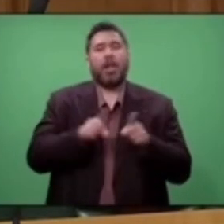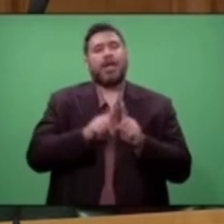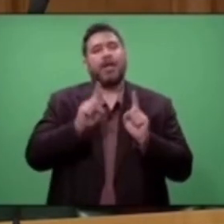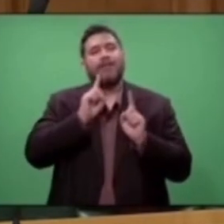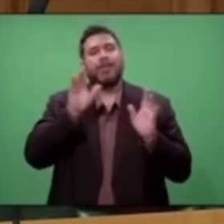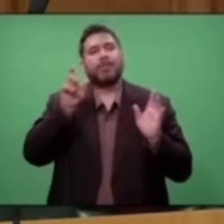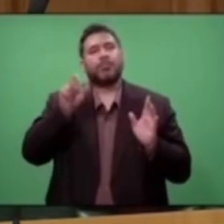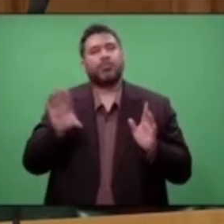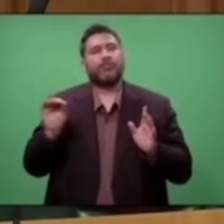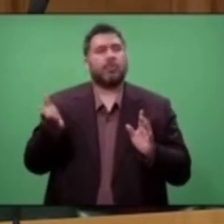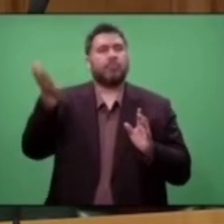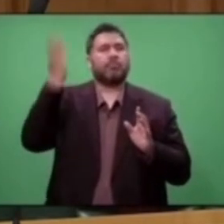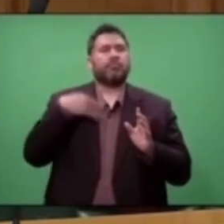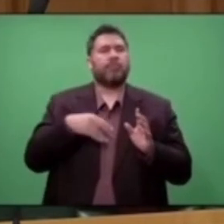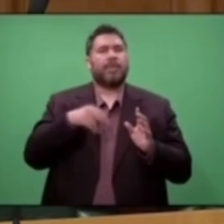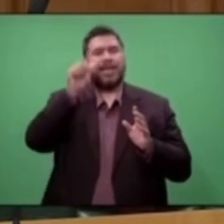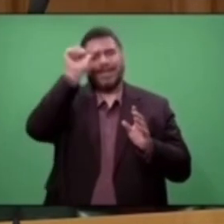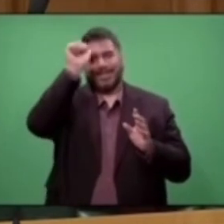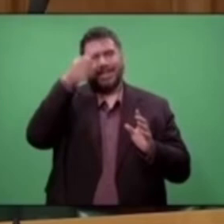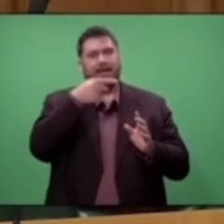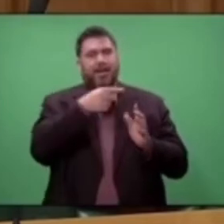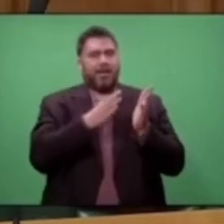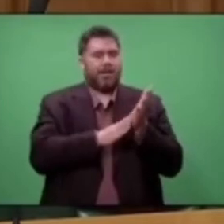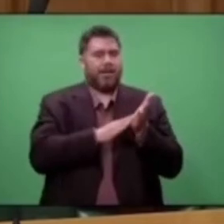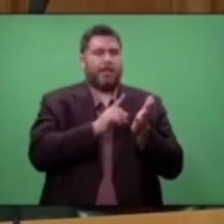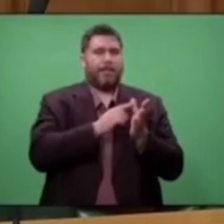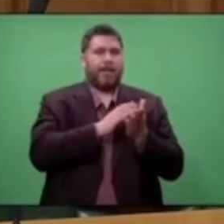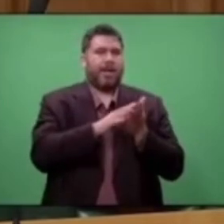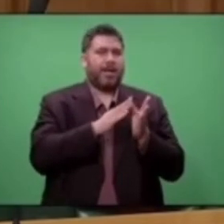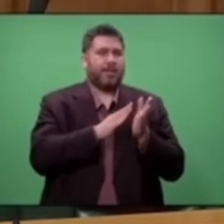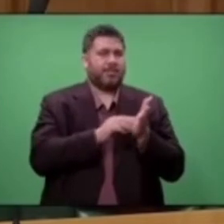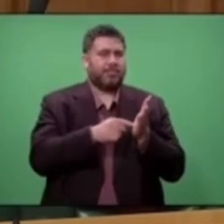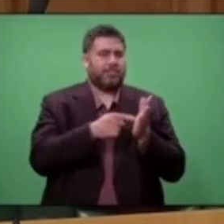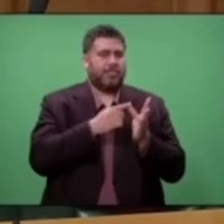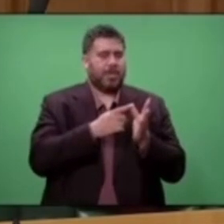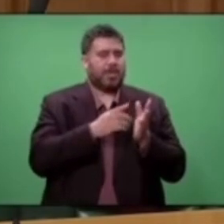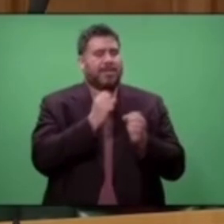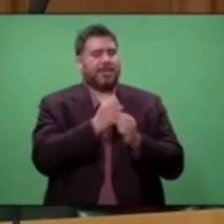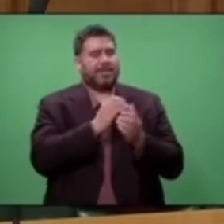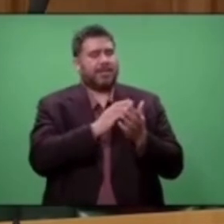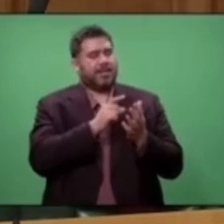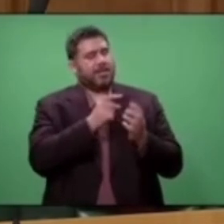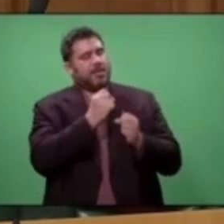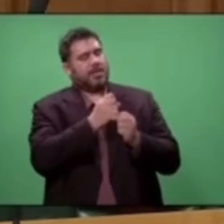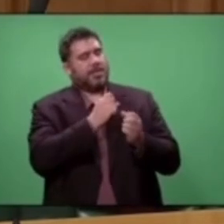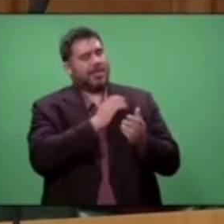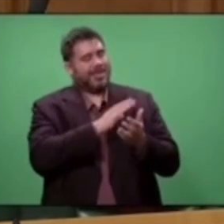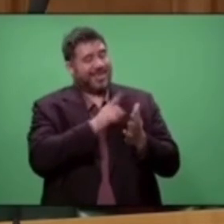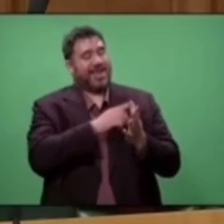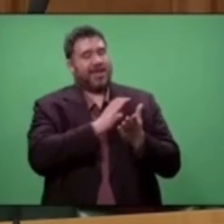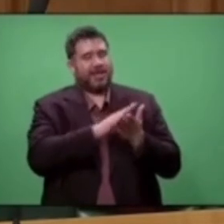most vulnerable. Whilst a lot of energy and resources could and